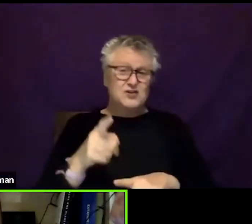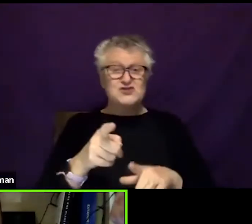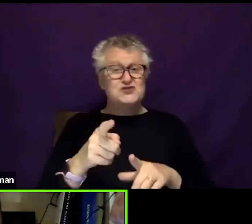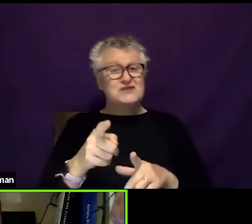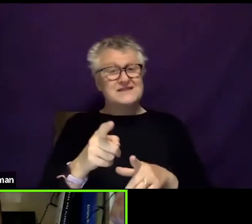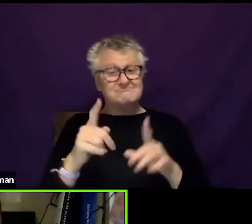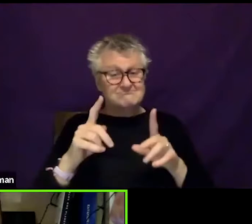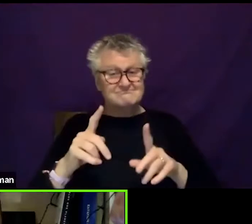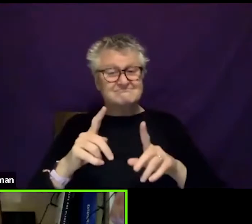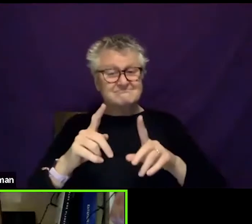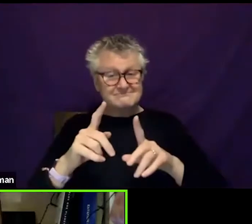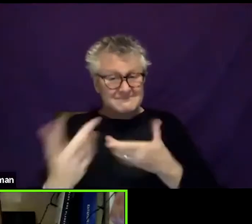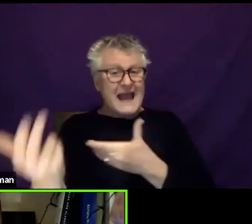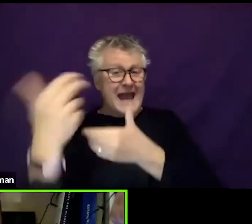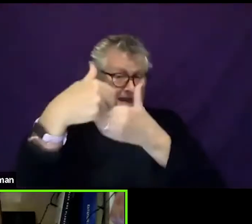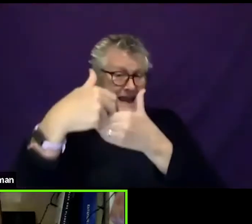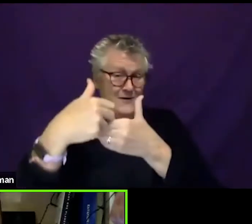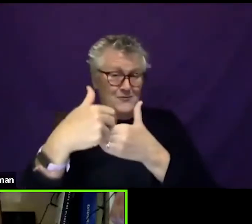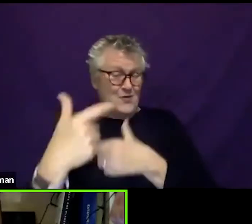weekends.